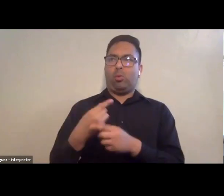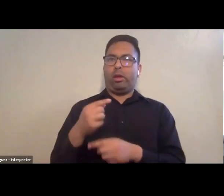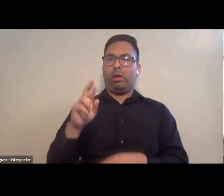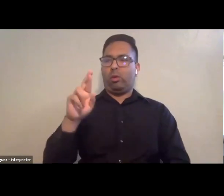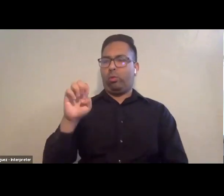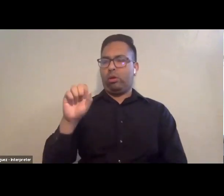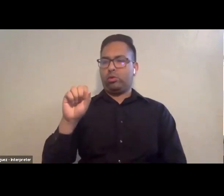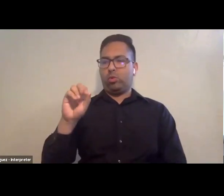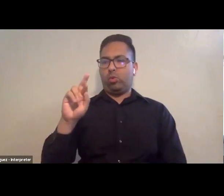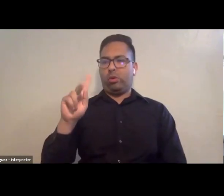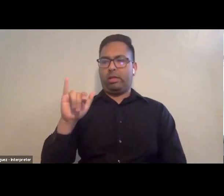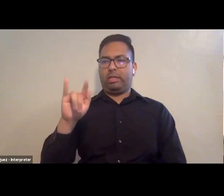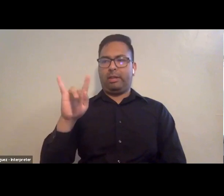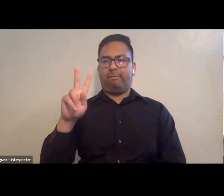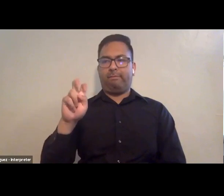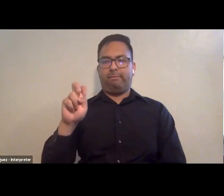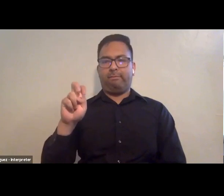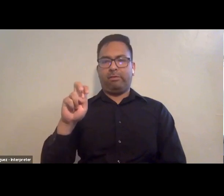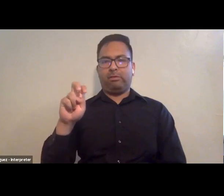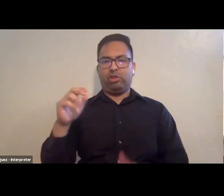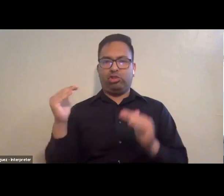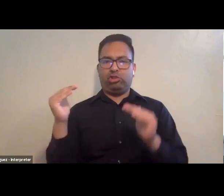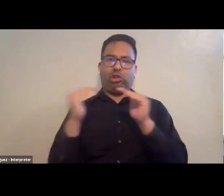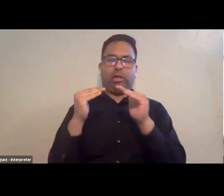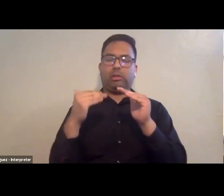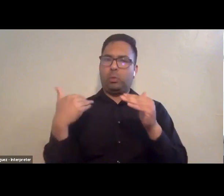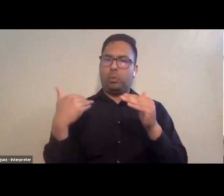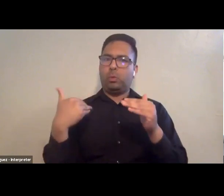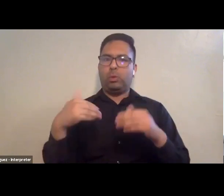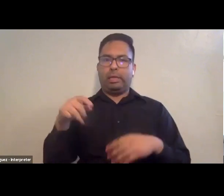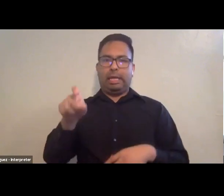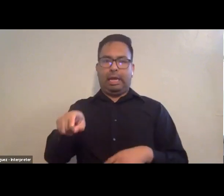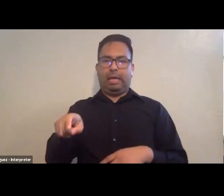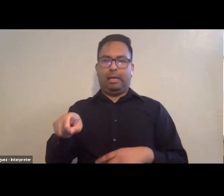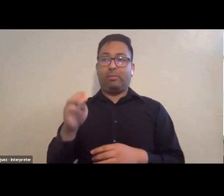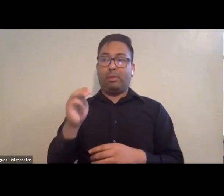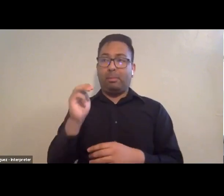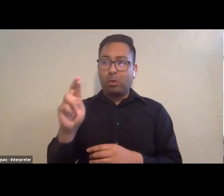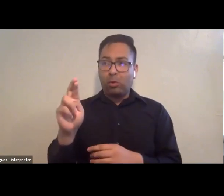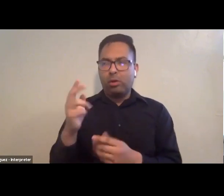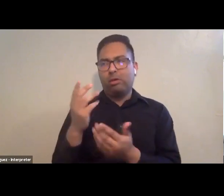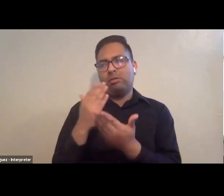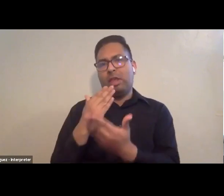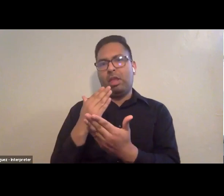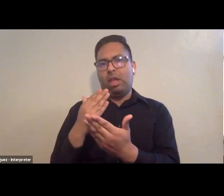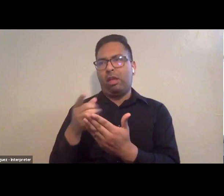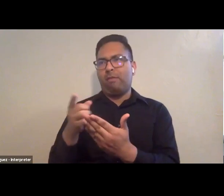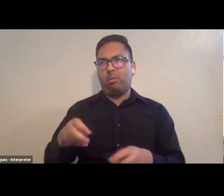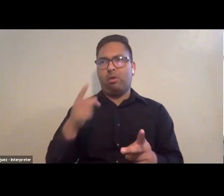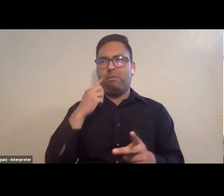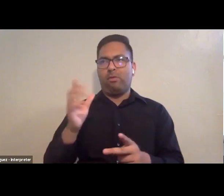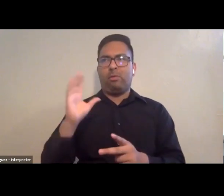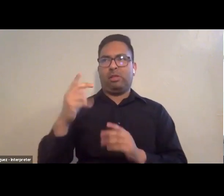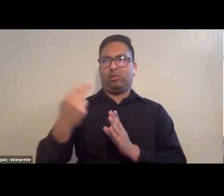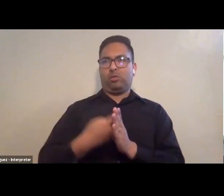is desperately needed. Margaret, I thank you for the opportunity to have our paths joined, and